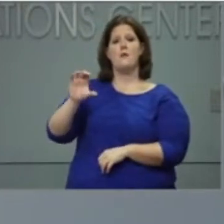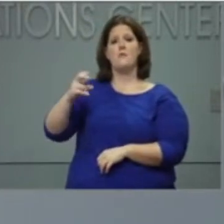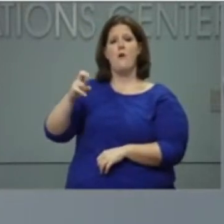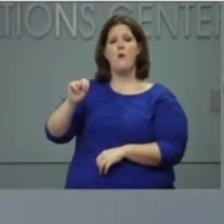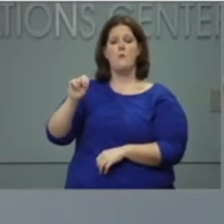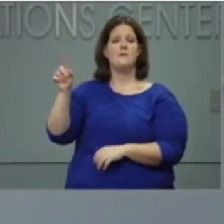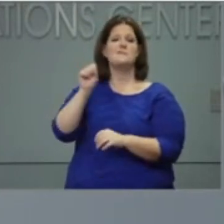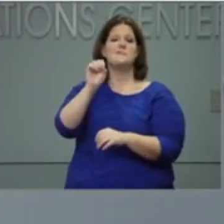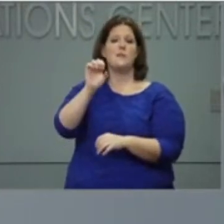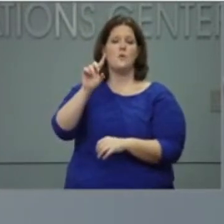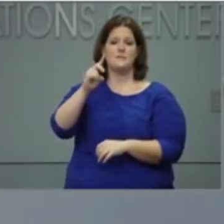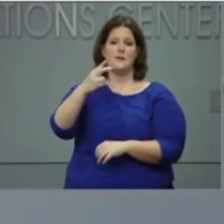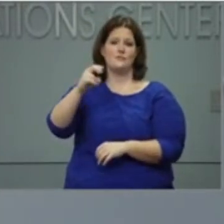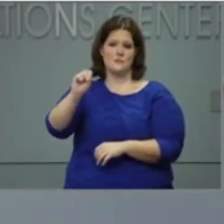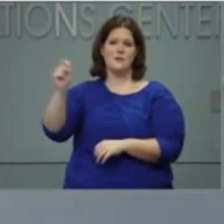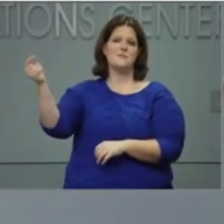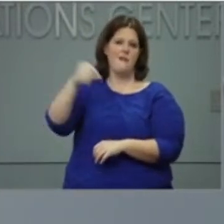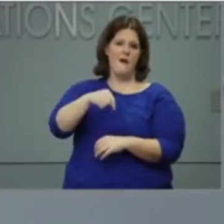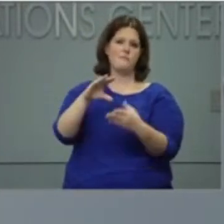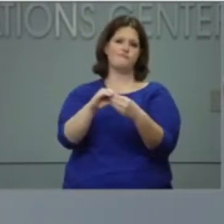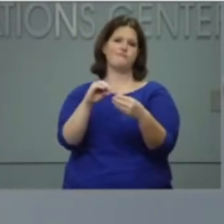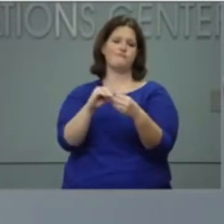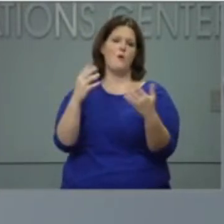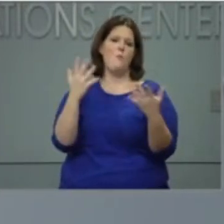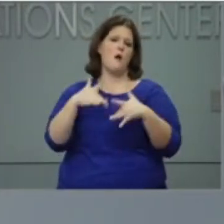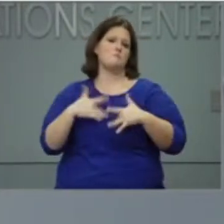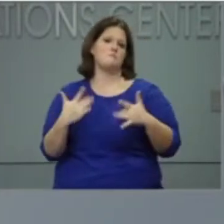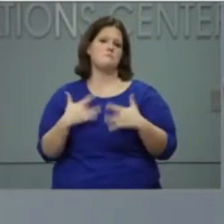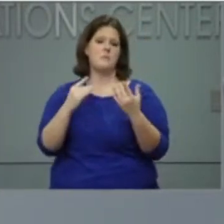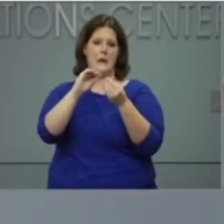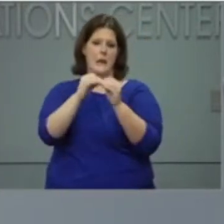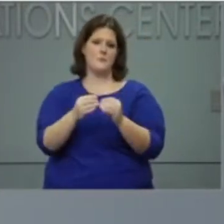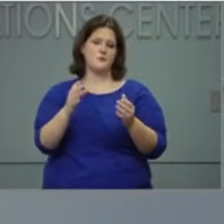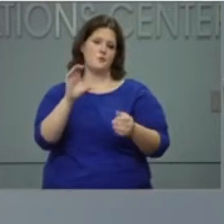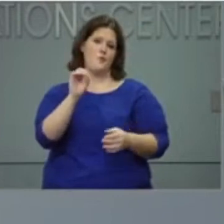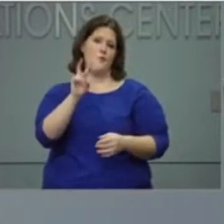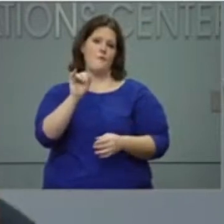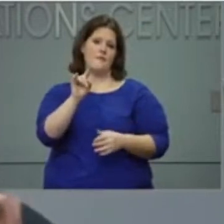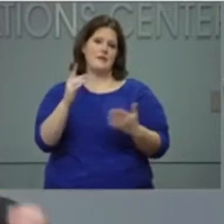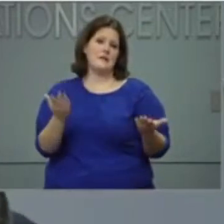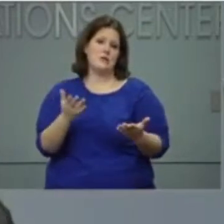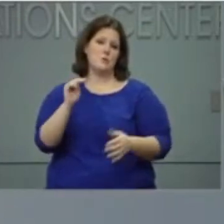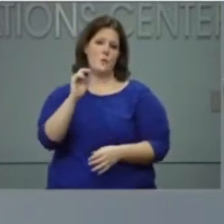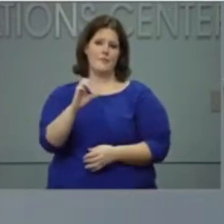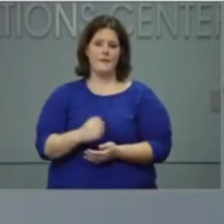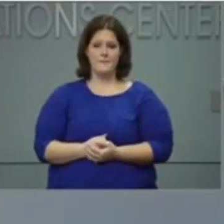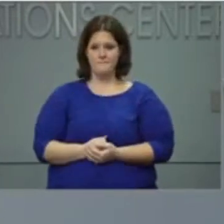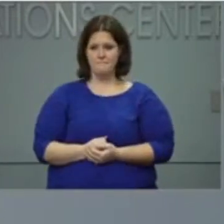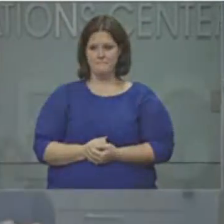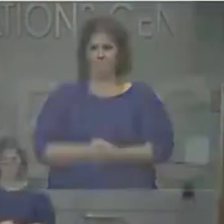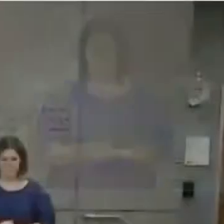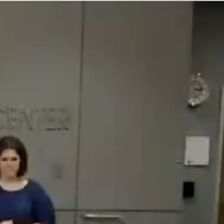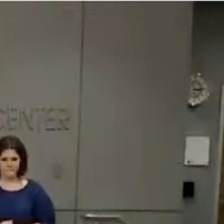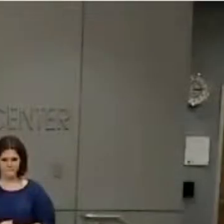to share an update on our latest North Carolina numbers. Dr. Cohen.